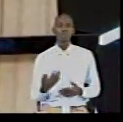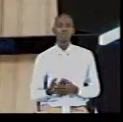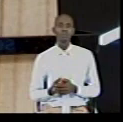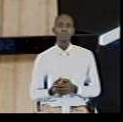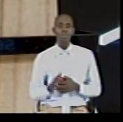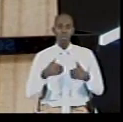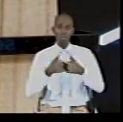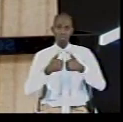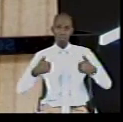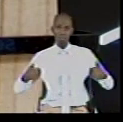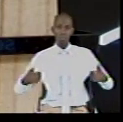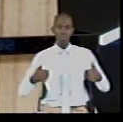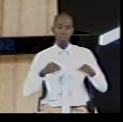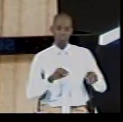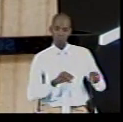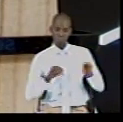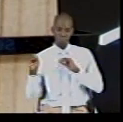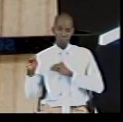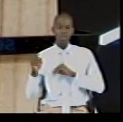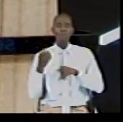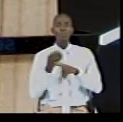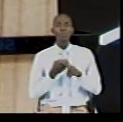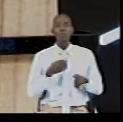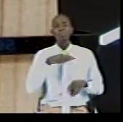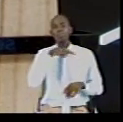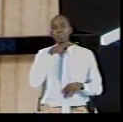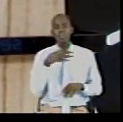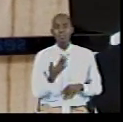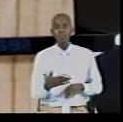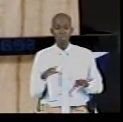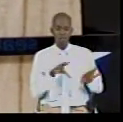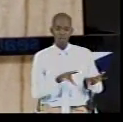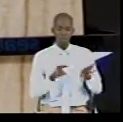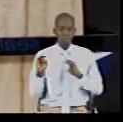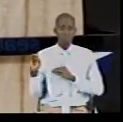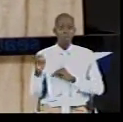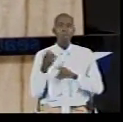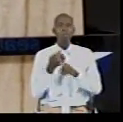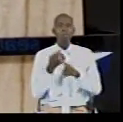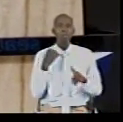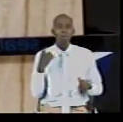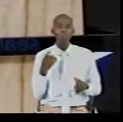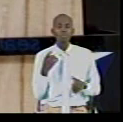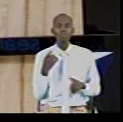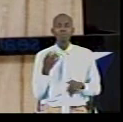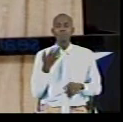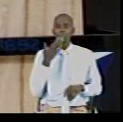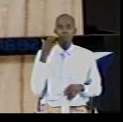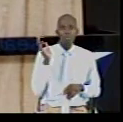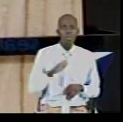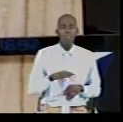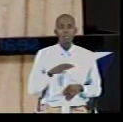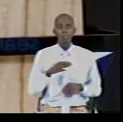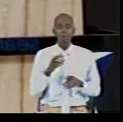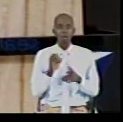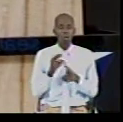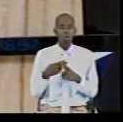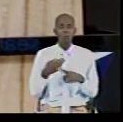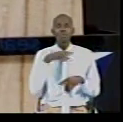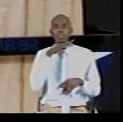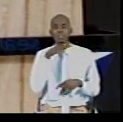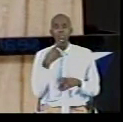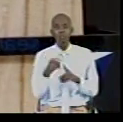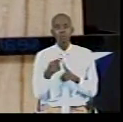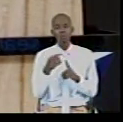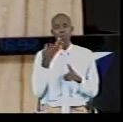depart from corruption, depart from corrupting the word of God, and